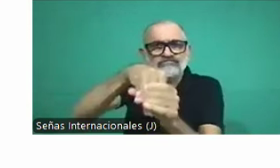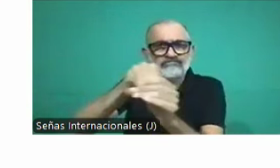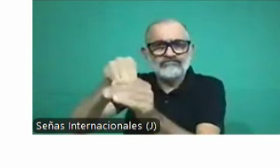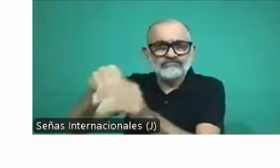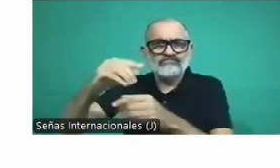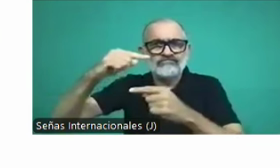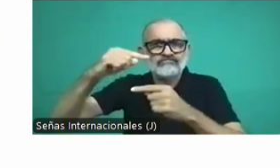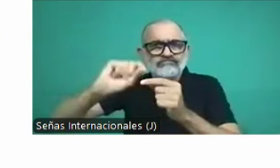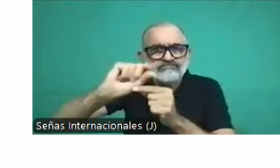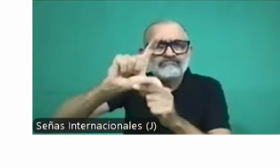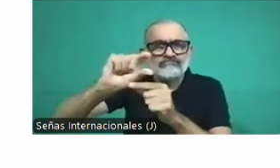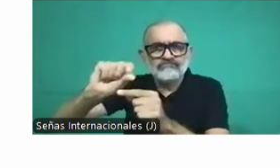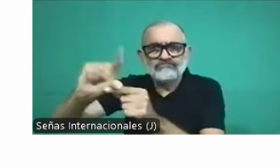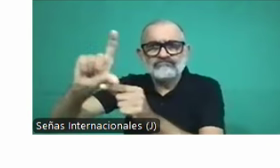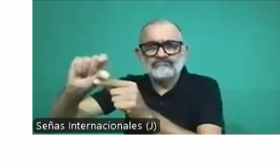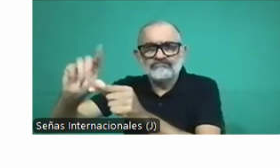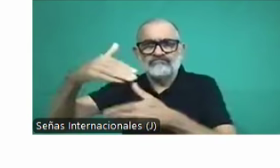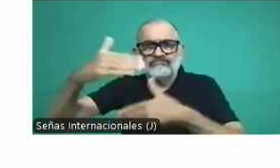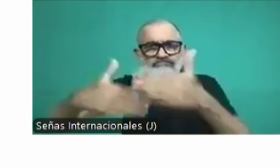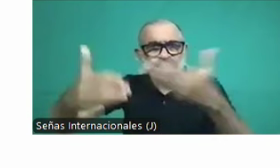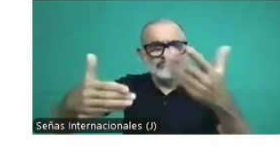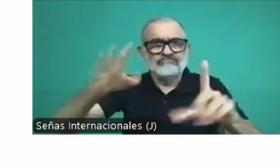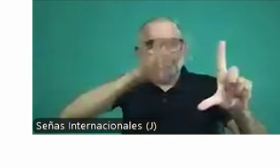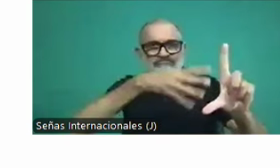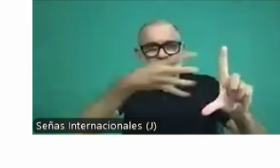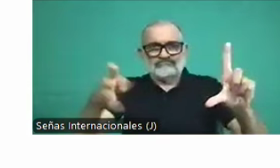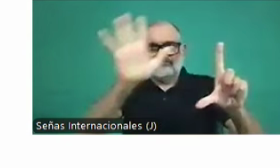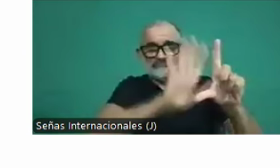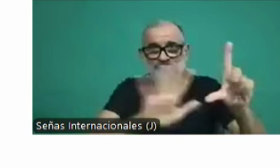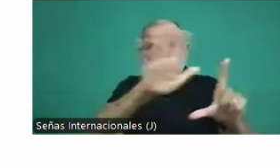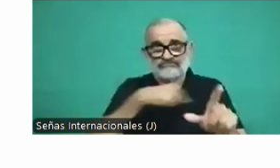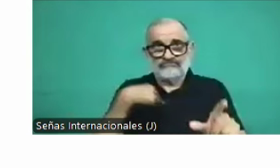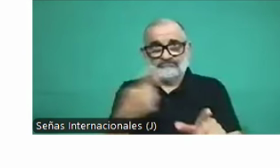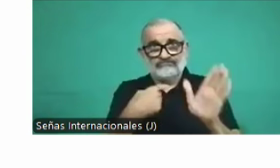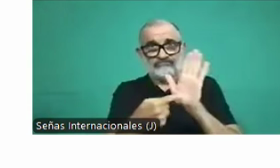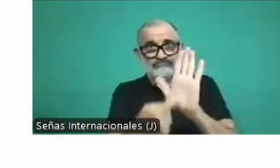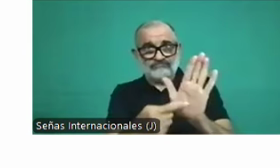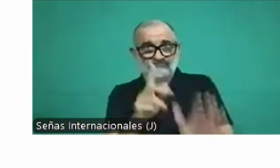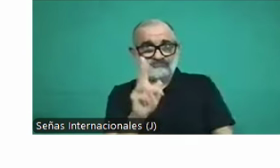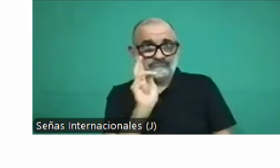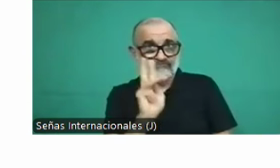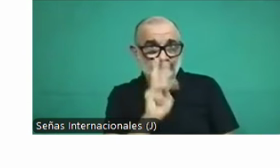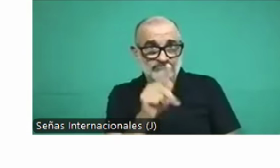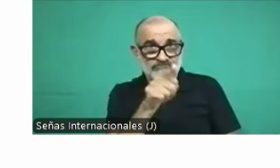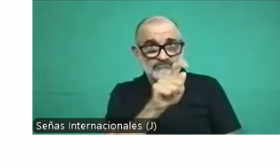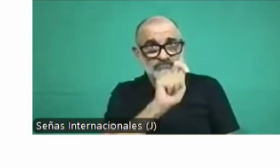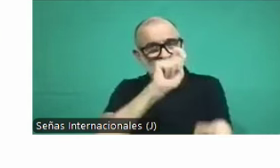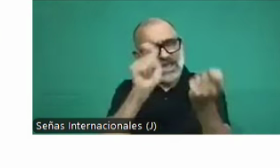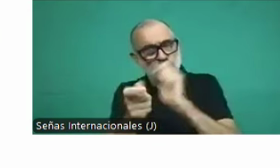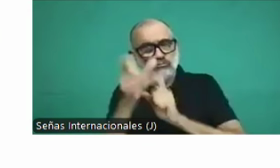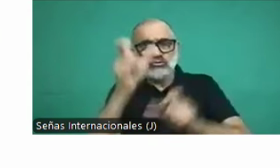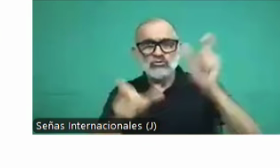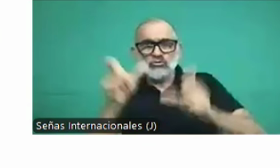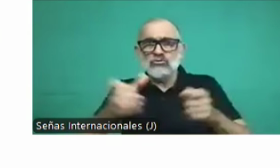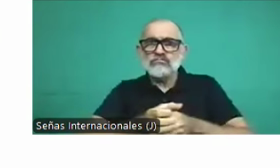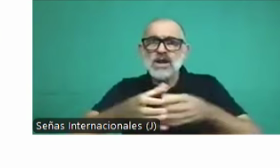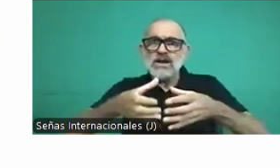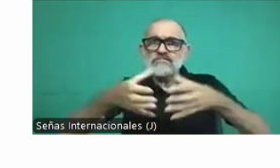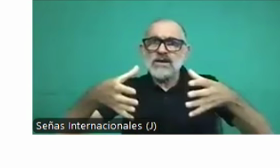en las gráficas que entrance that we are presentaremos, going to have here in reference to what we y have obviamente por los cambios established, and demográficos obviously throughout the que demographic generan con el changes retiro that